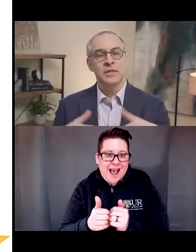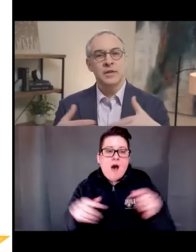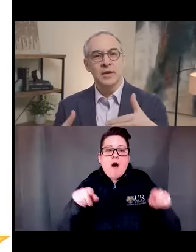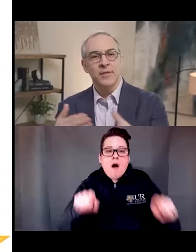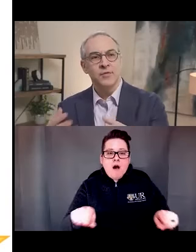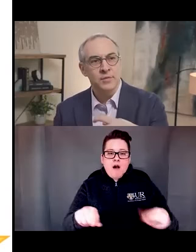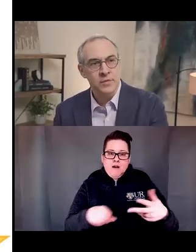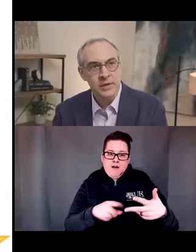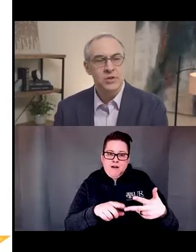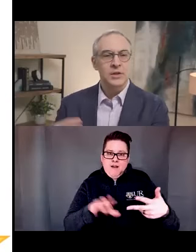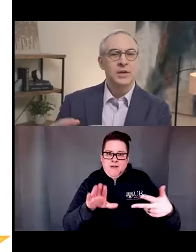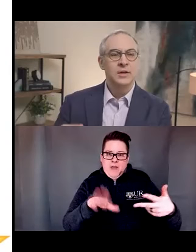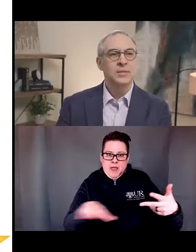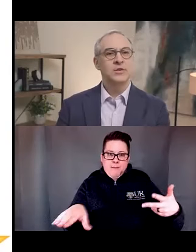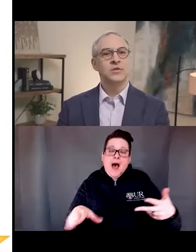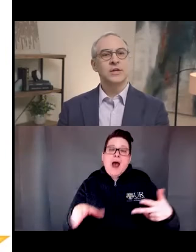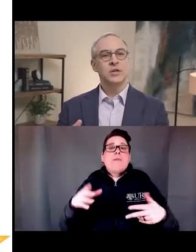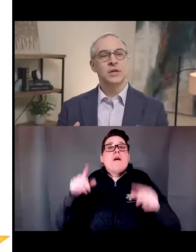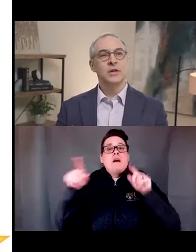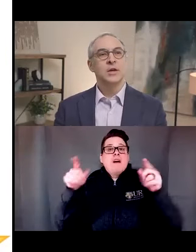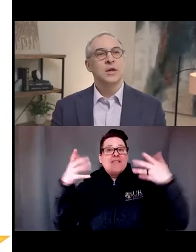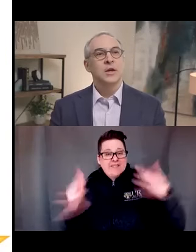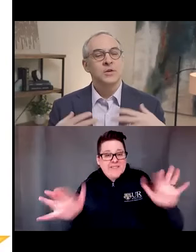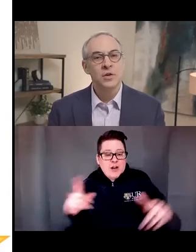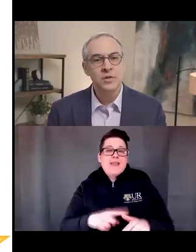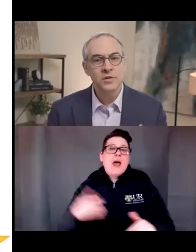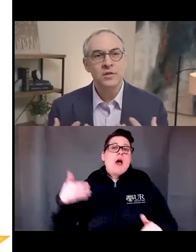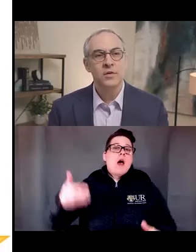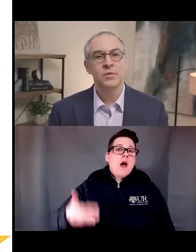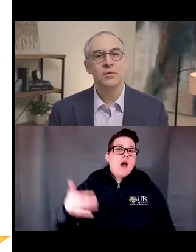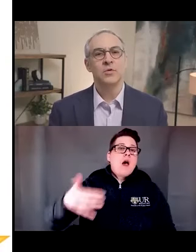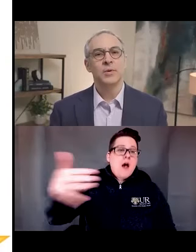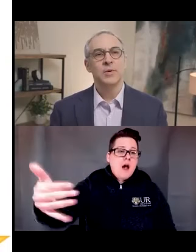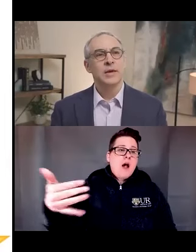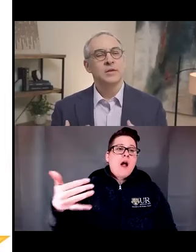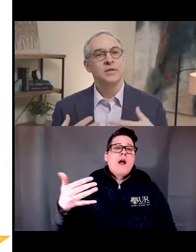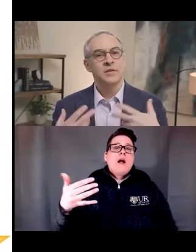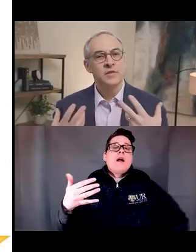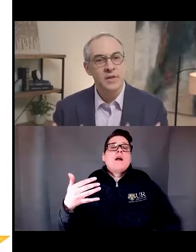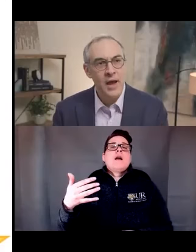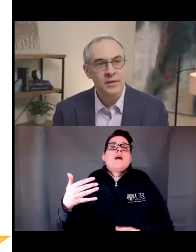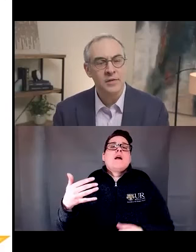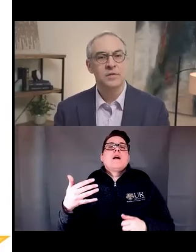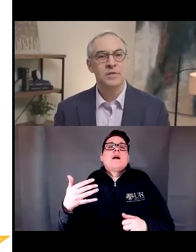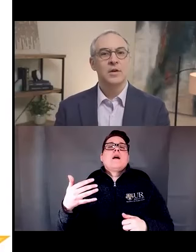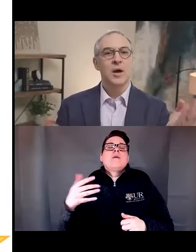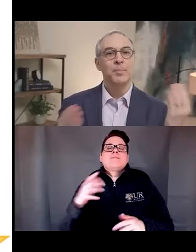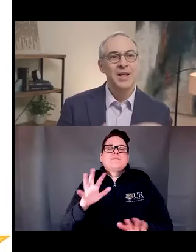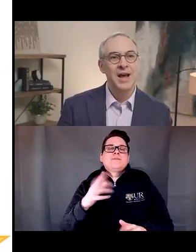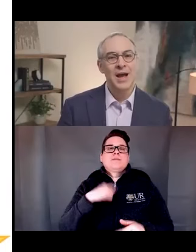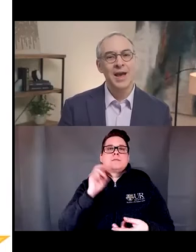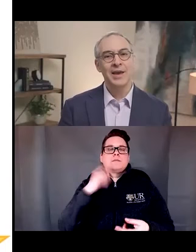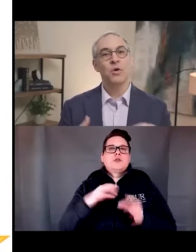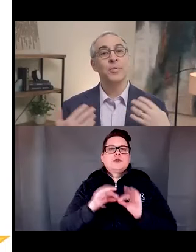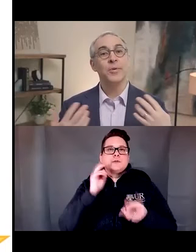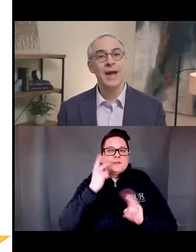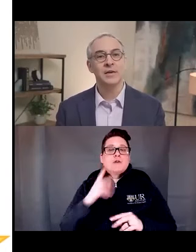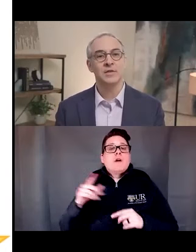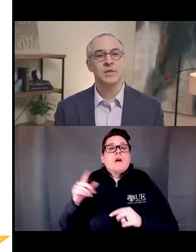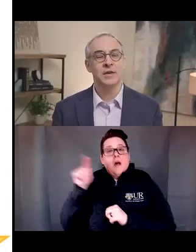periodically, after some teaching and demonstration, turns to the group to discuss, apply,